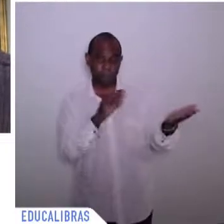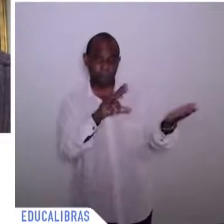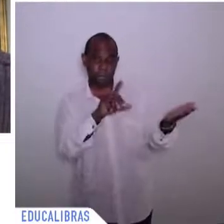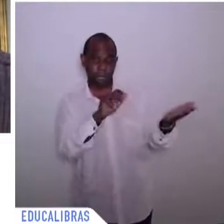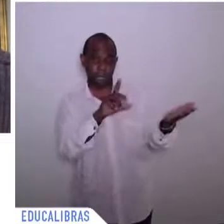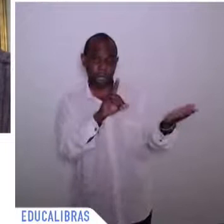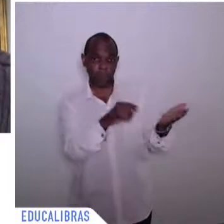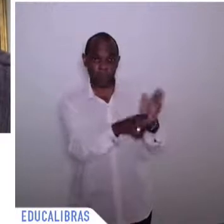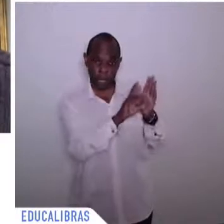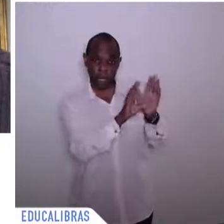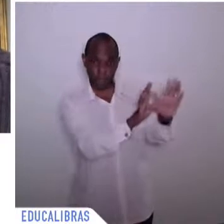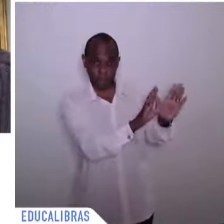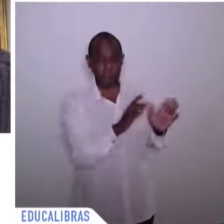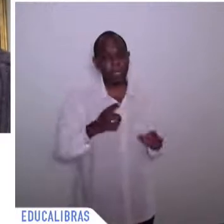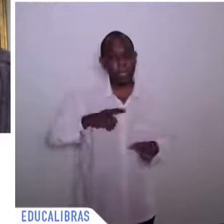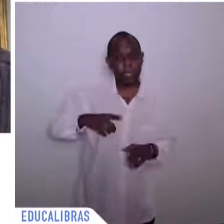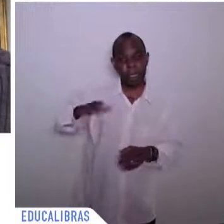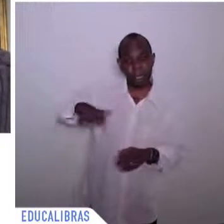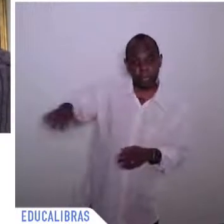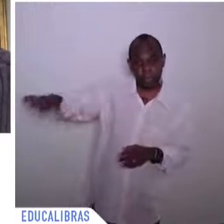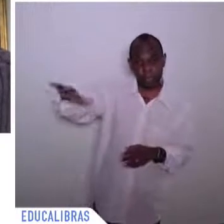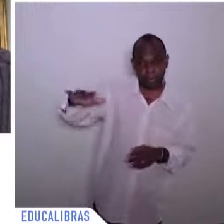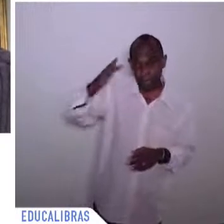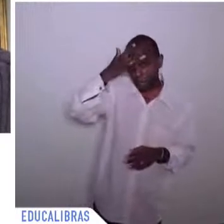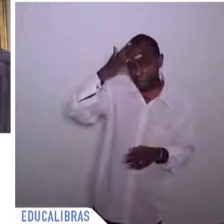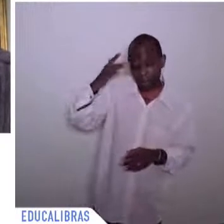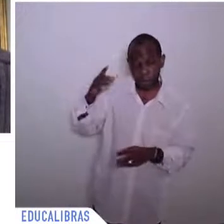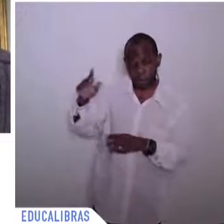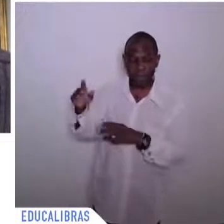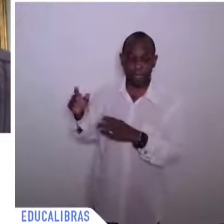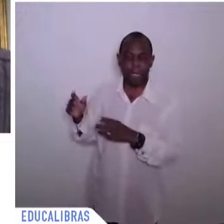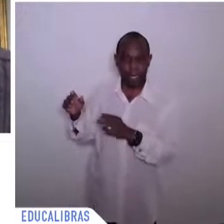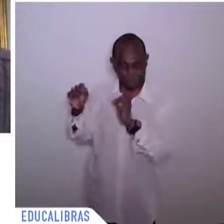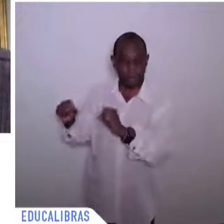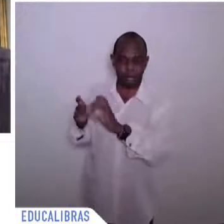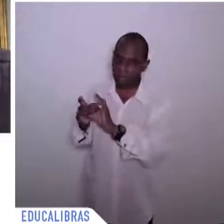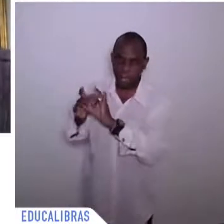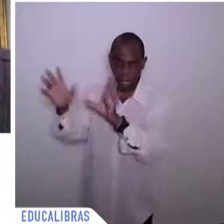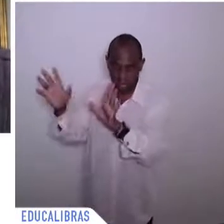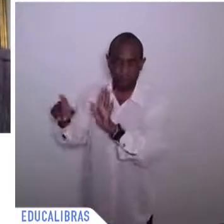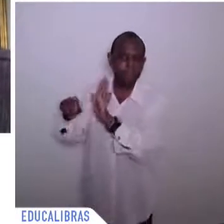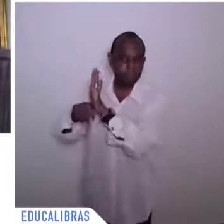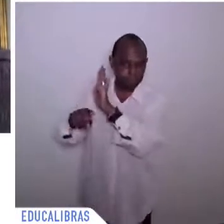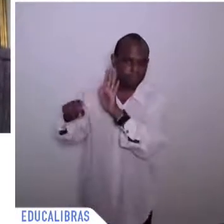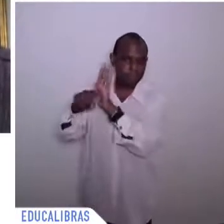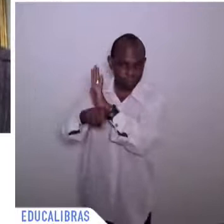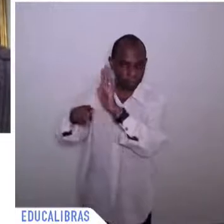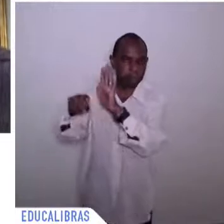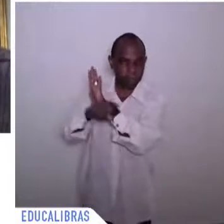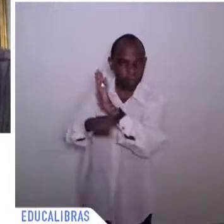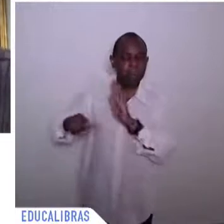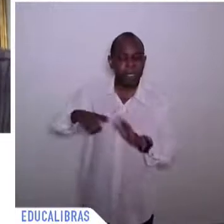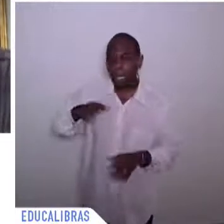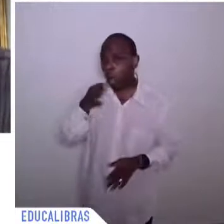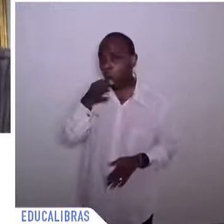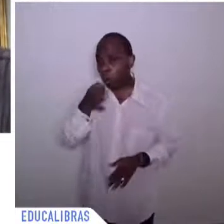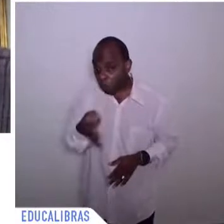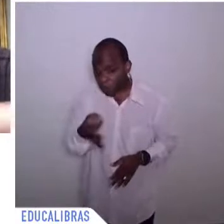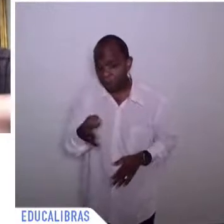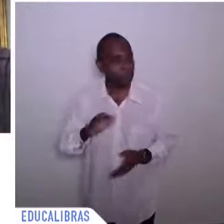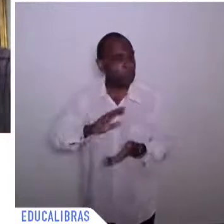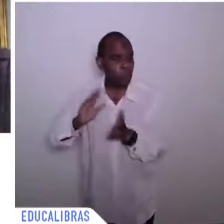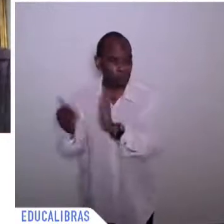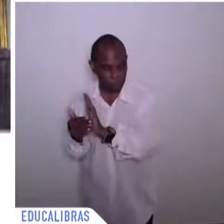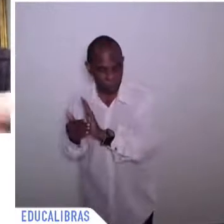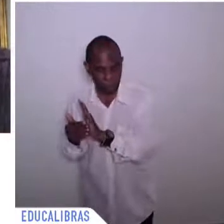But uh, before I move on, the audience, please, you can ask questions